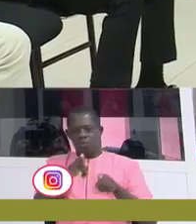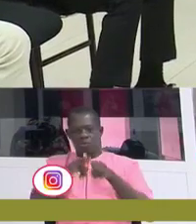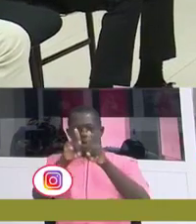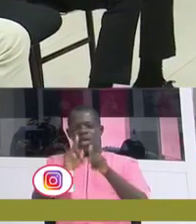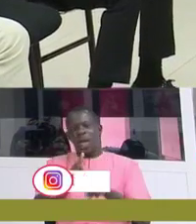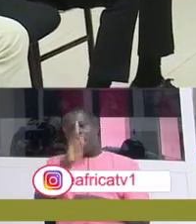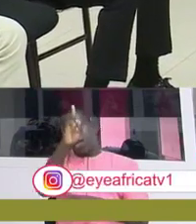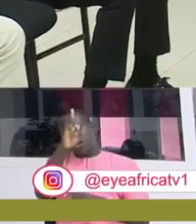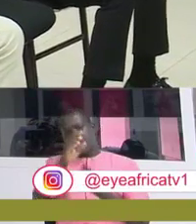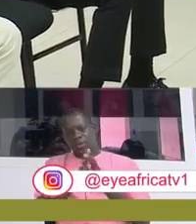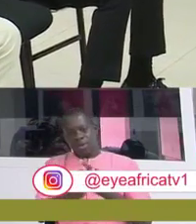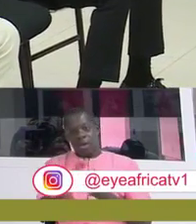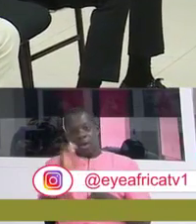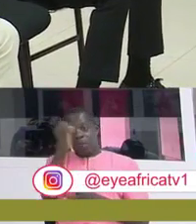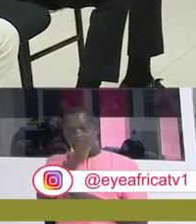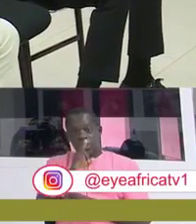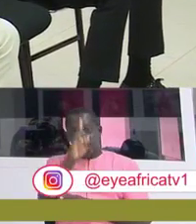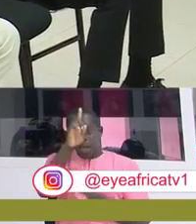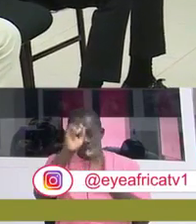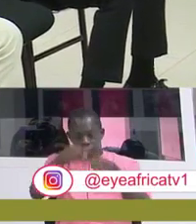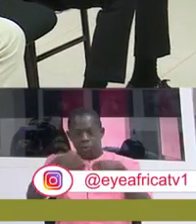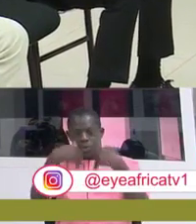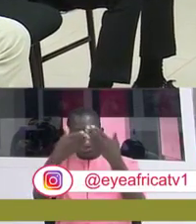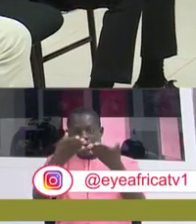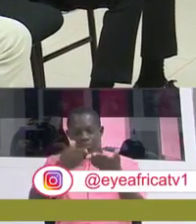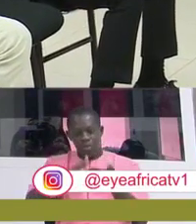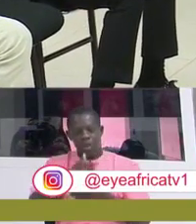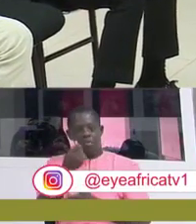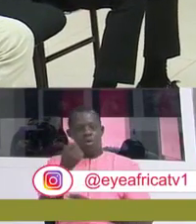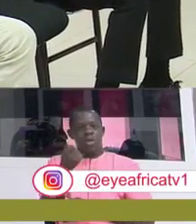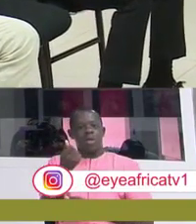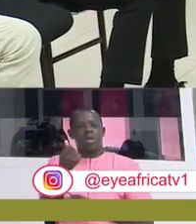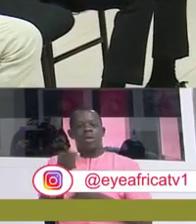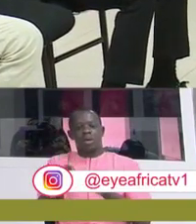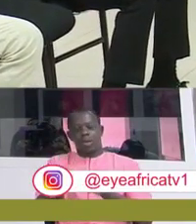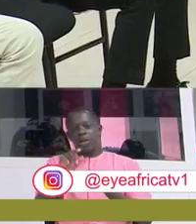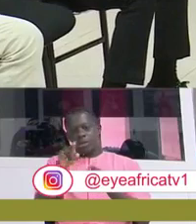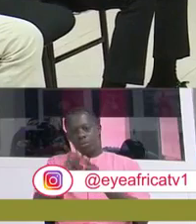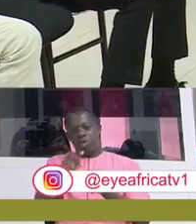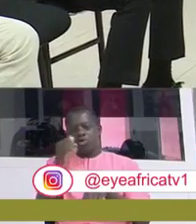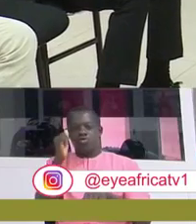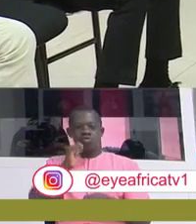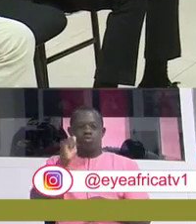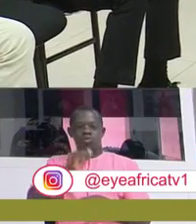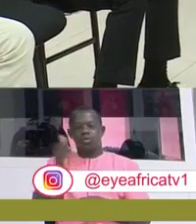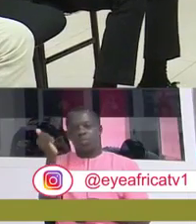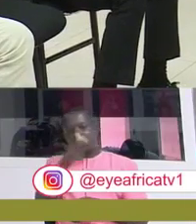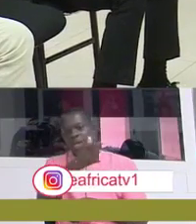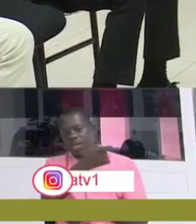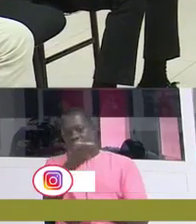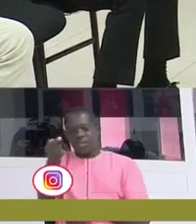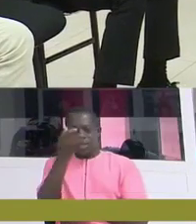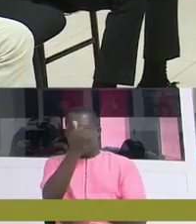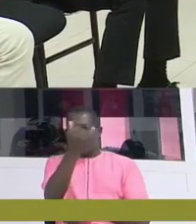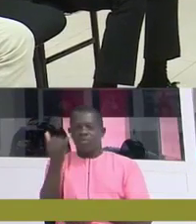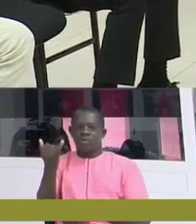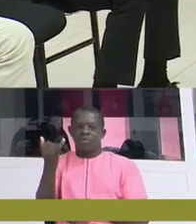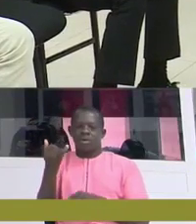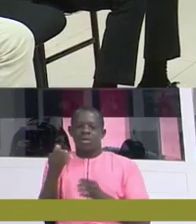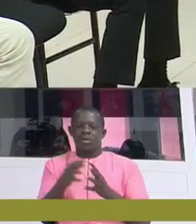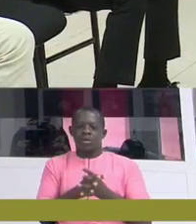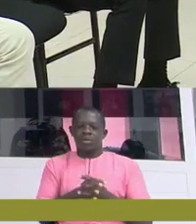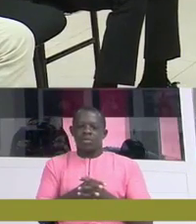with God. Because God will not give me money that I will use to pay